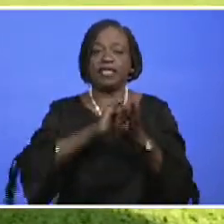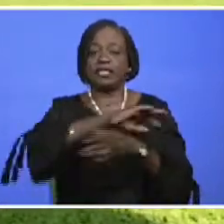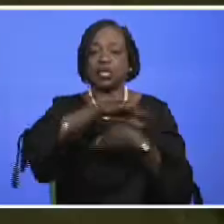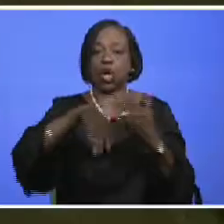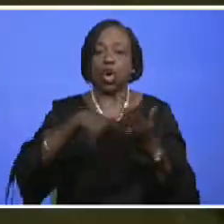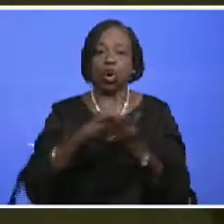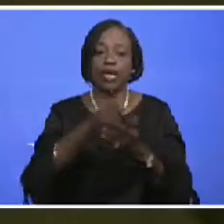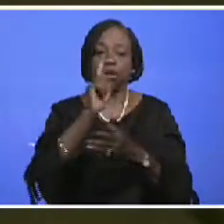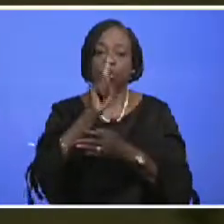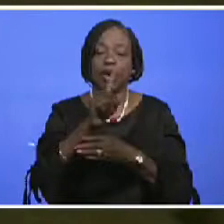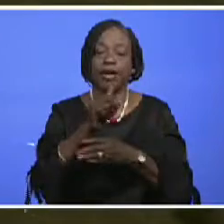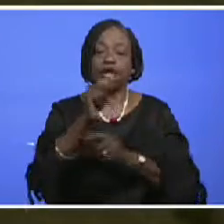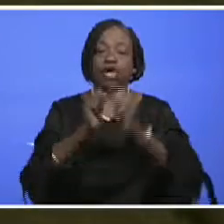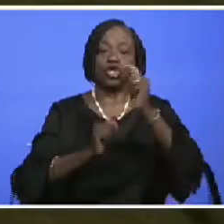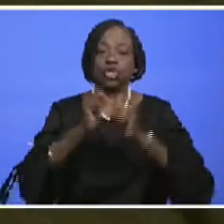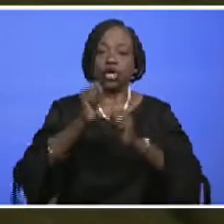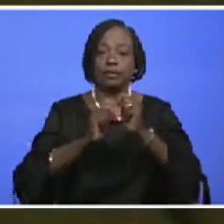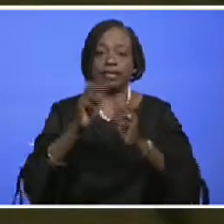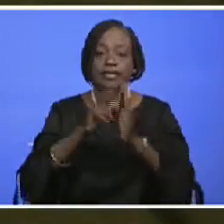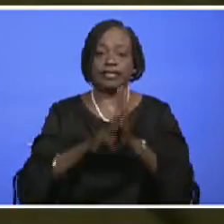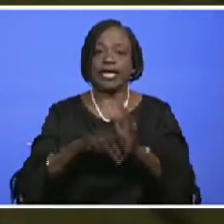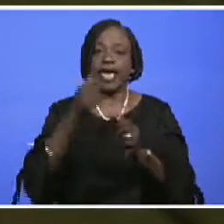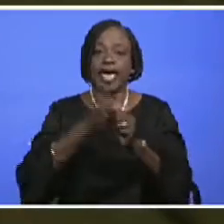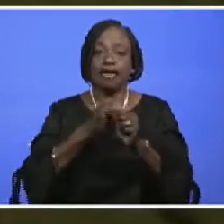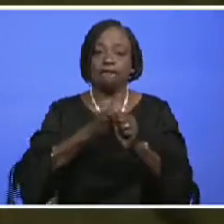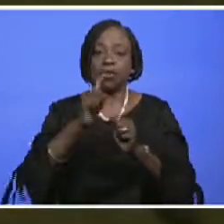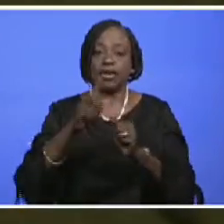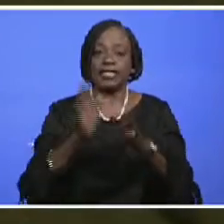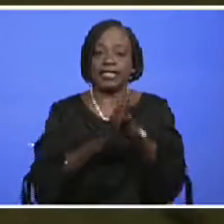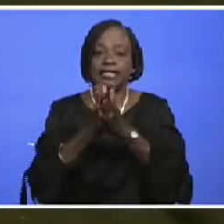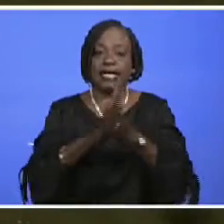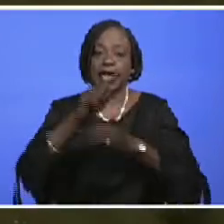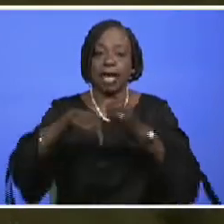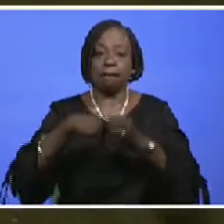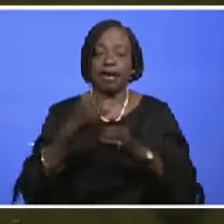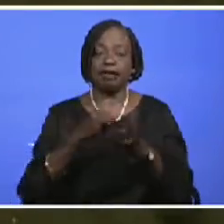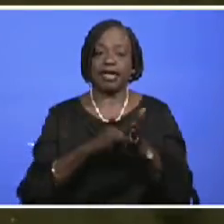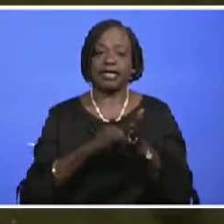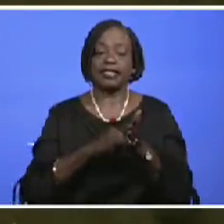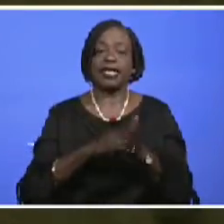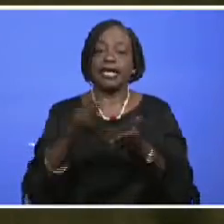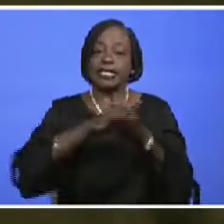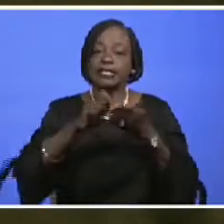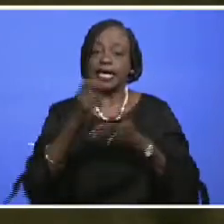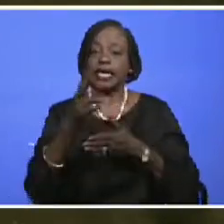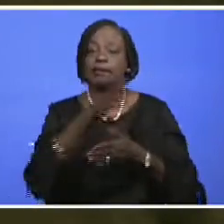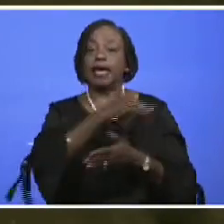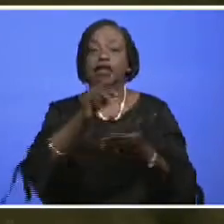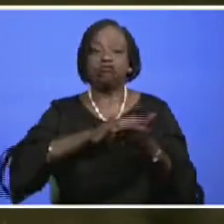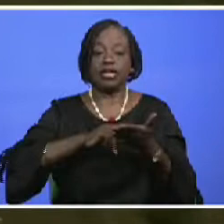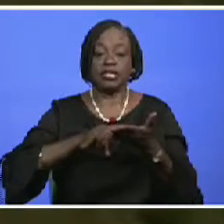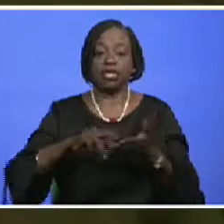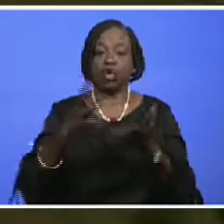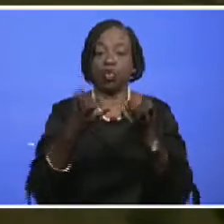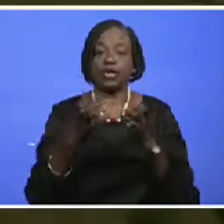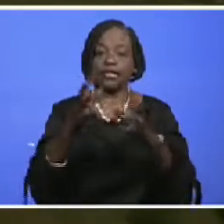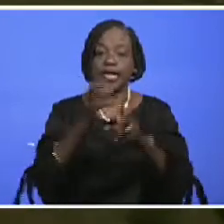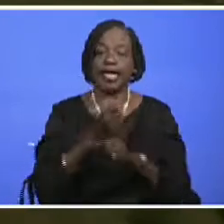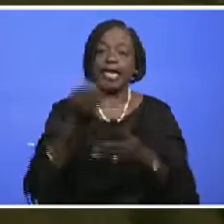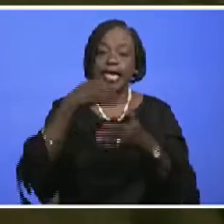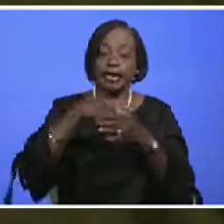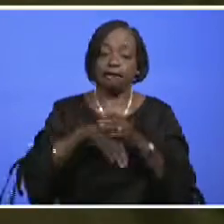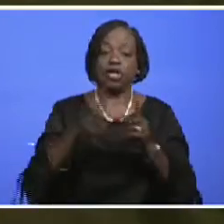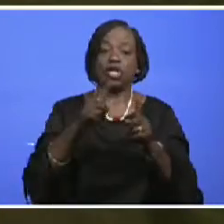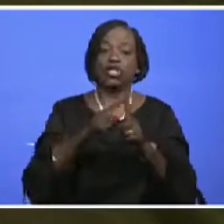So everybody's really excited about that, and we want everybody to get involved. Do sign up, do register, and you want to get involved to